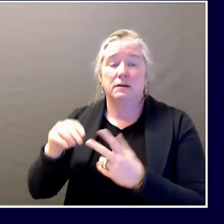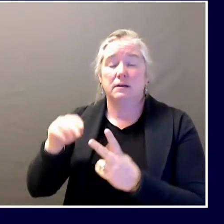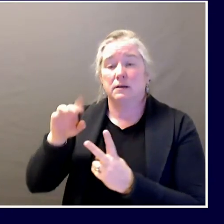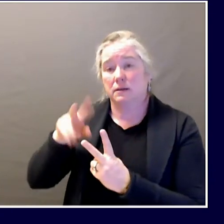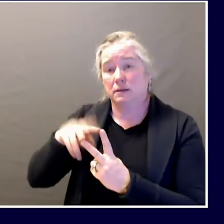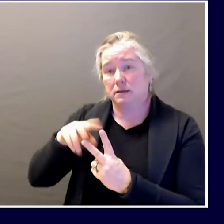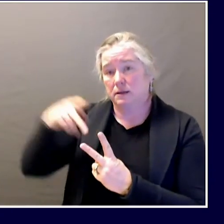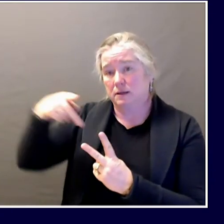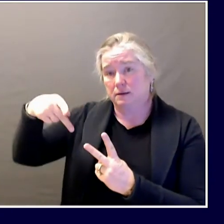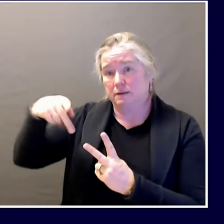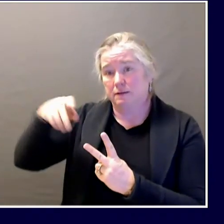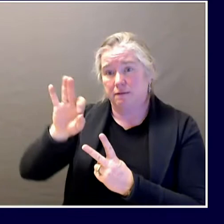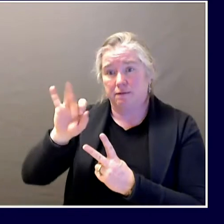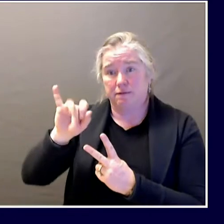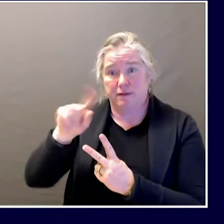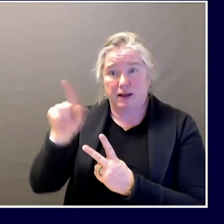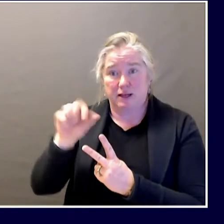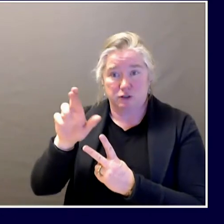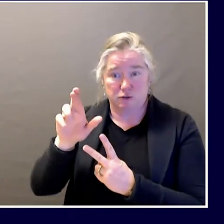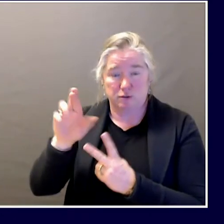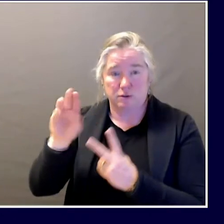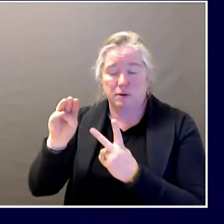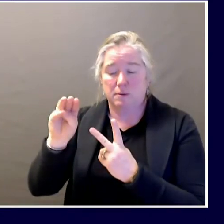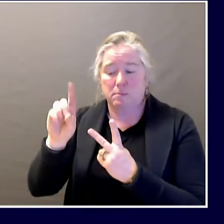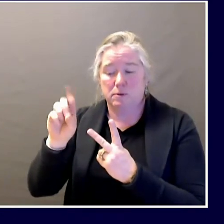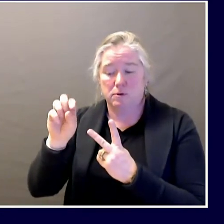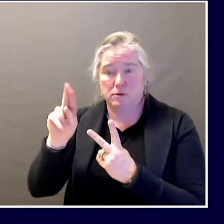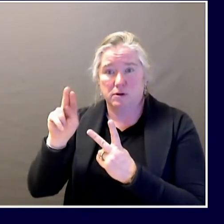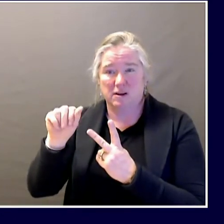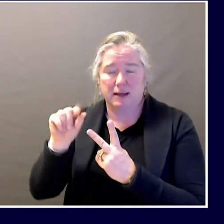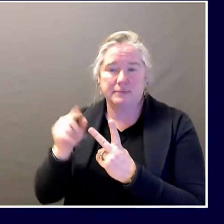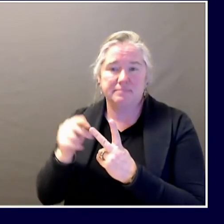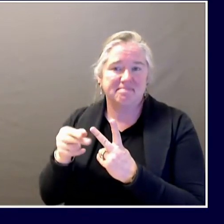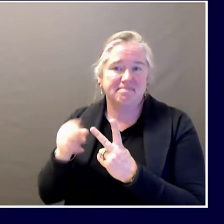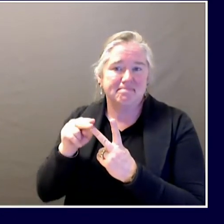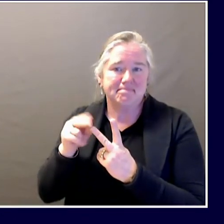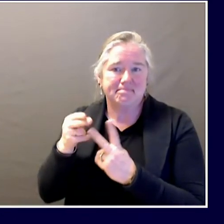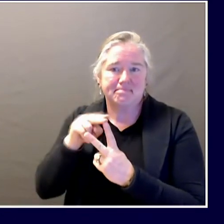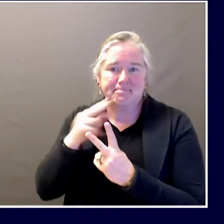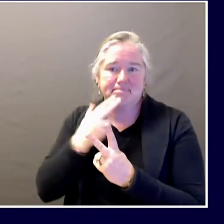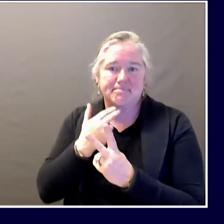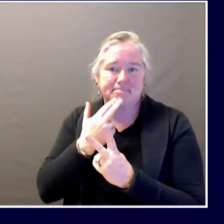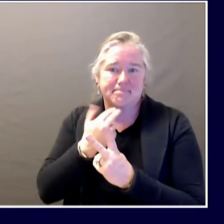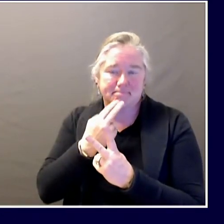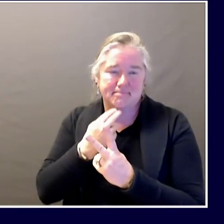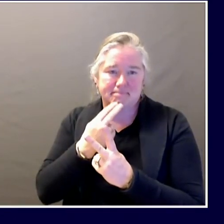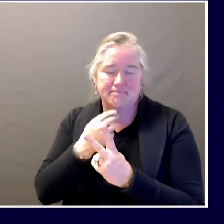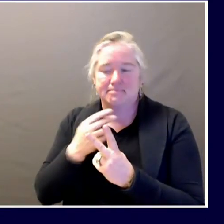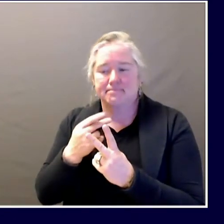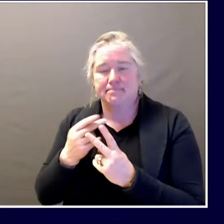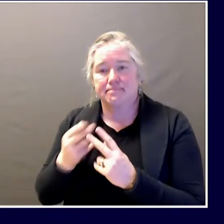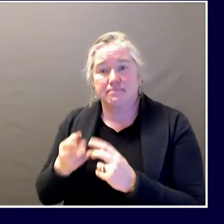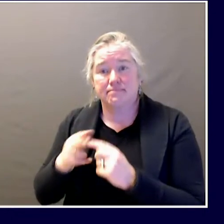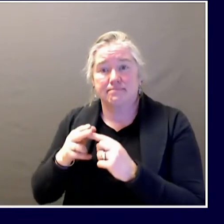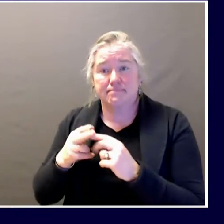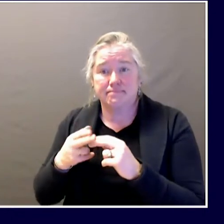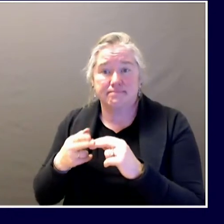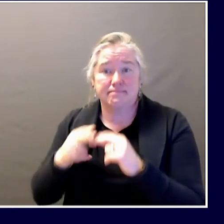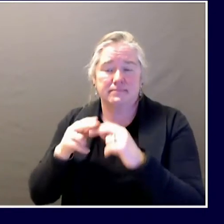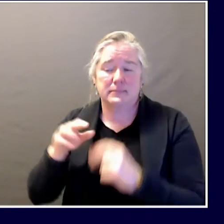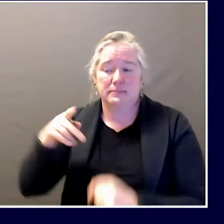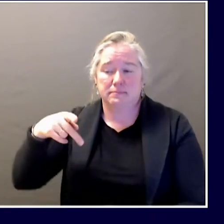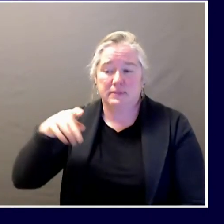Pfizer and Moderna are thought to be modest. That is to say, gradual increases in Pfizer,